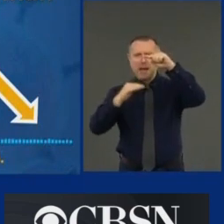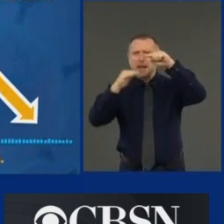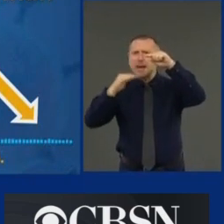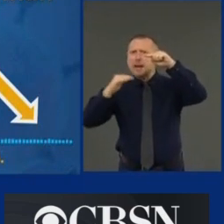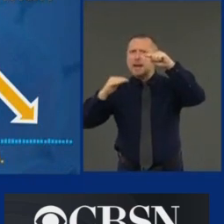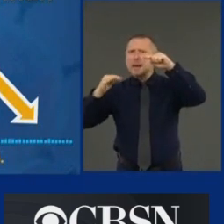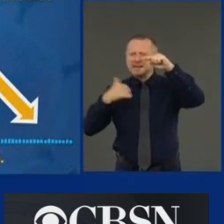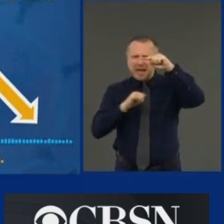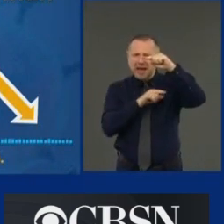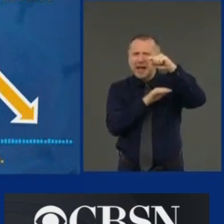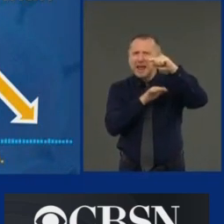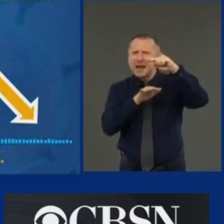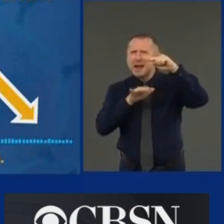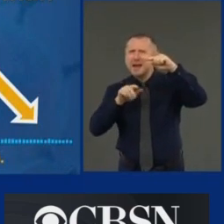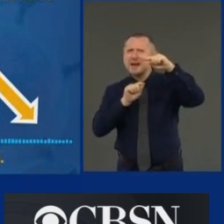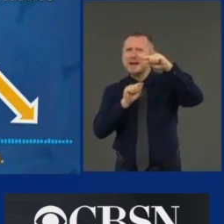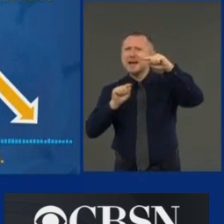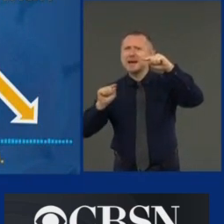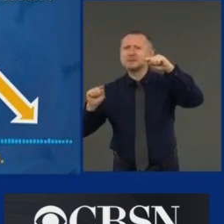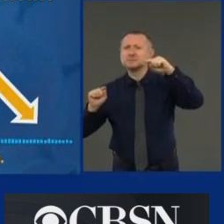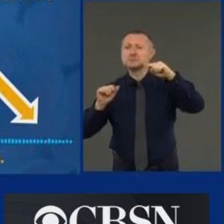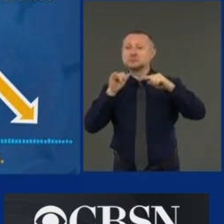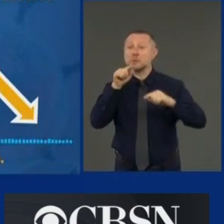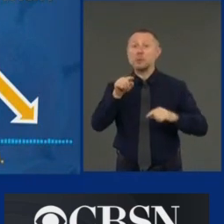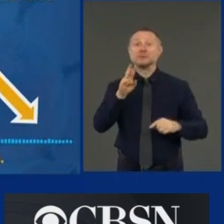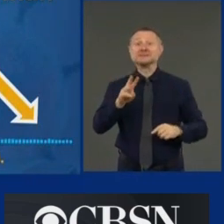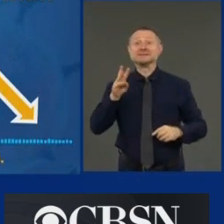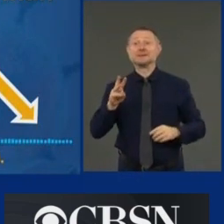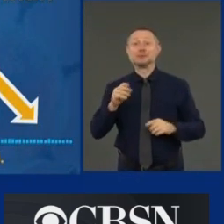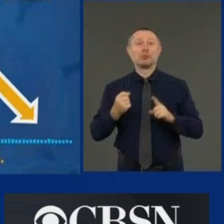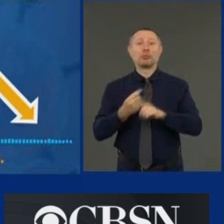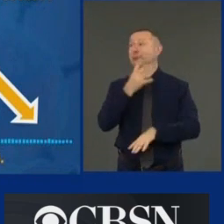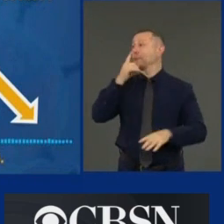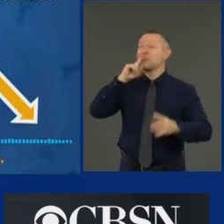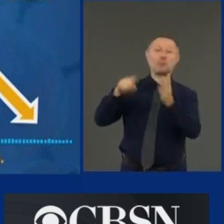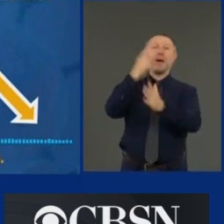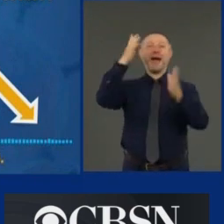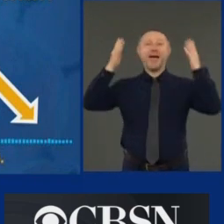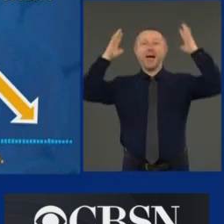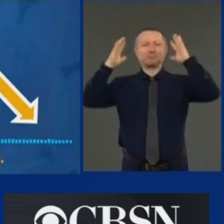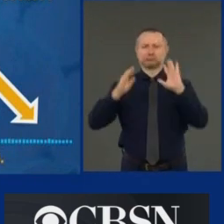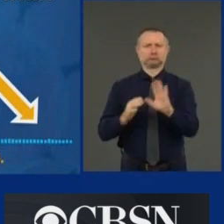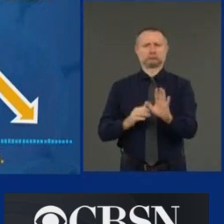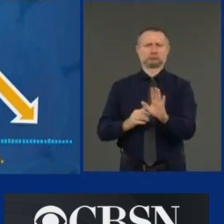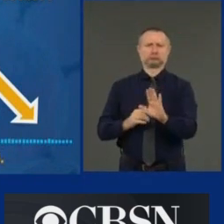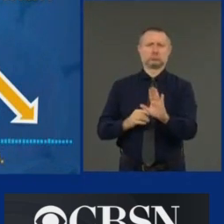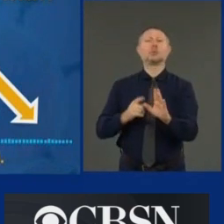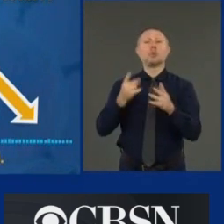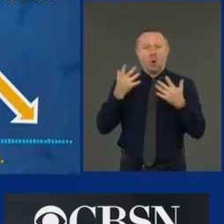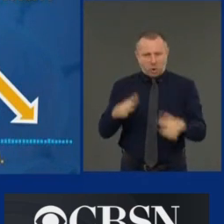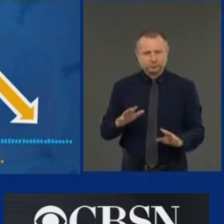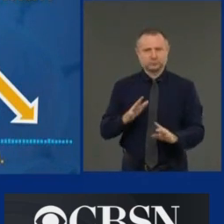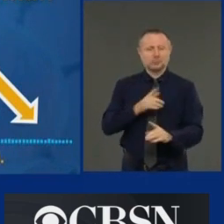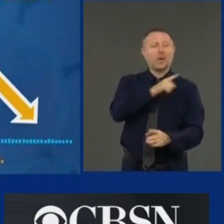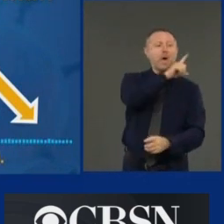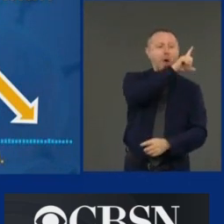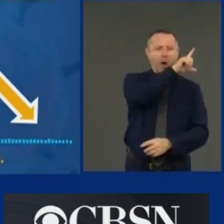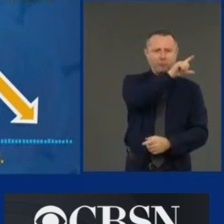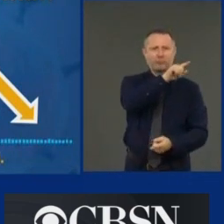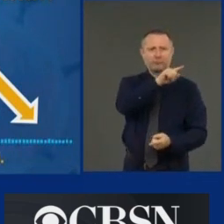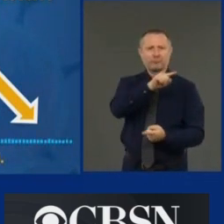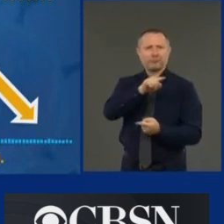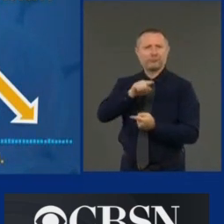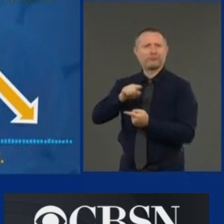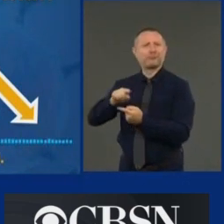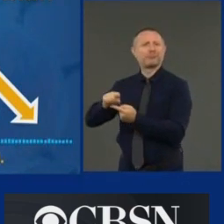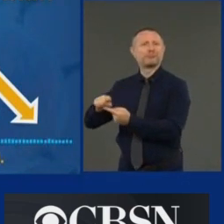not an anomaly, the 0.66. It's basically tracking what has been going on, which is we've